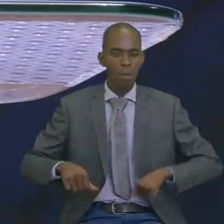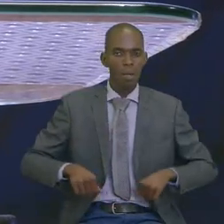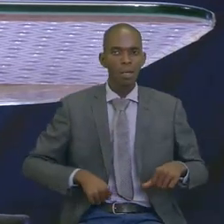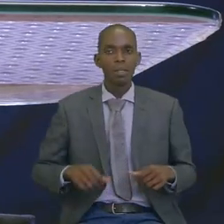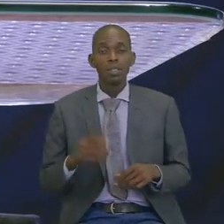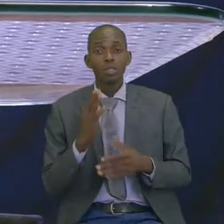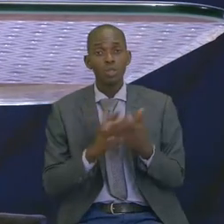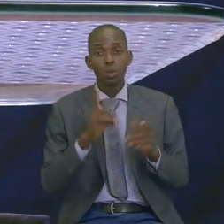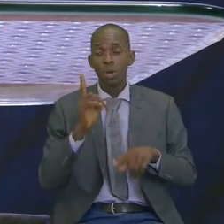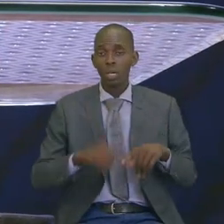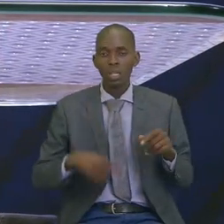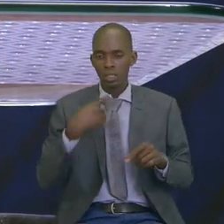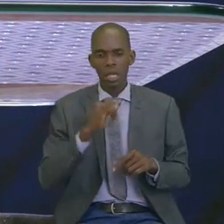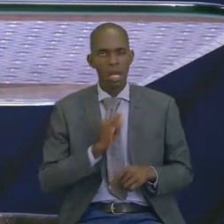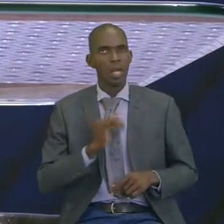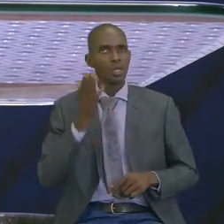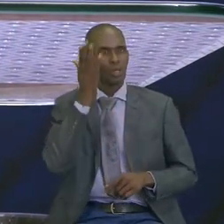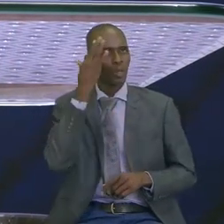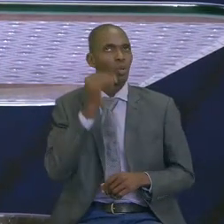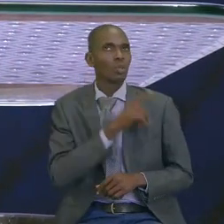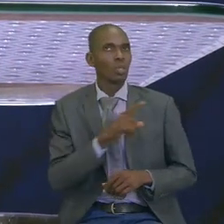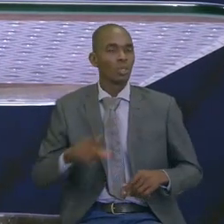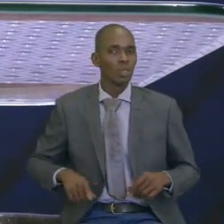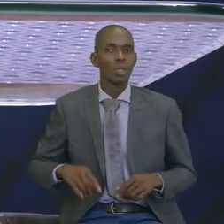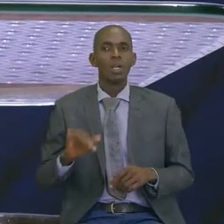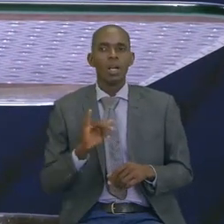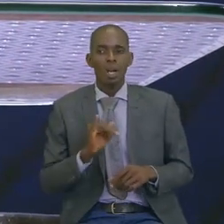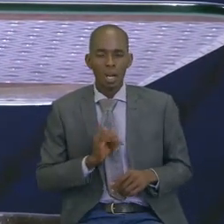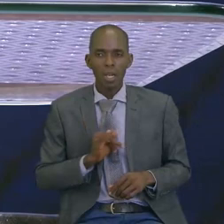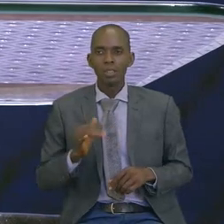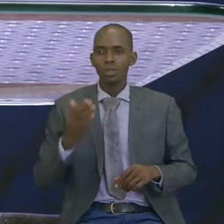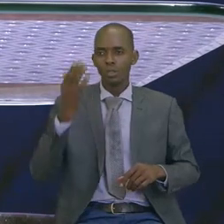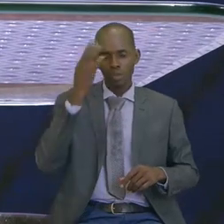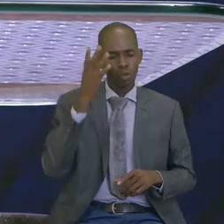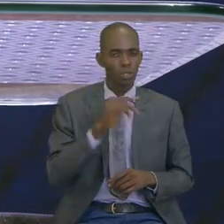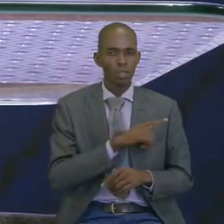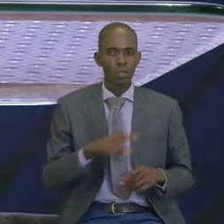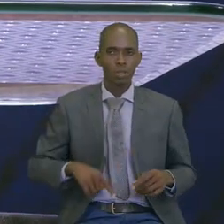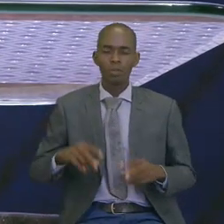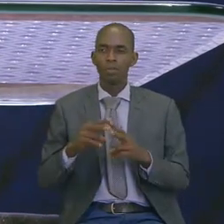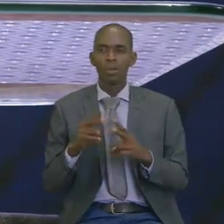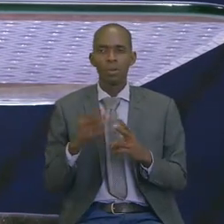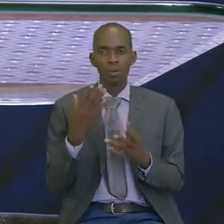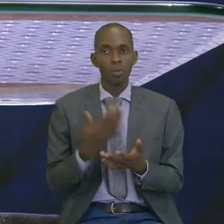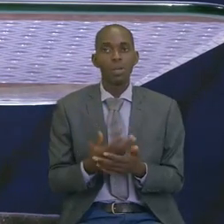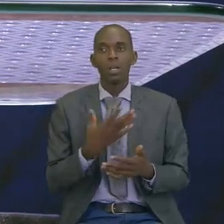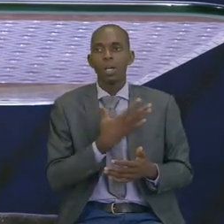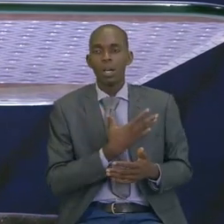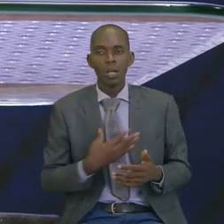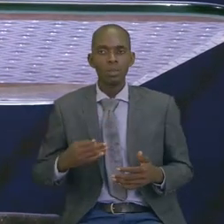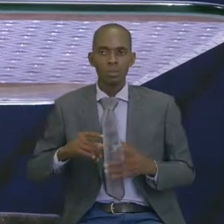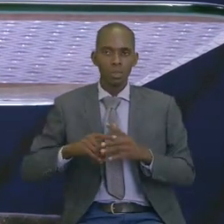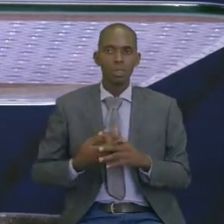say, I know the Lord, that I know the lowly Nazarene. It says, because I am meek and lowly.